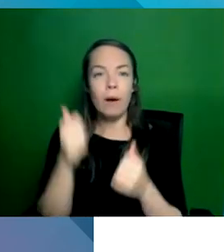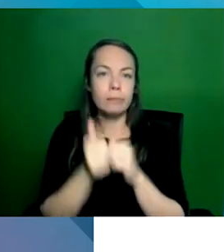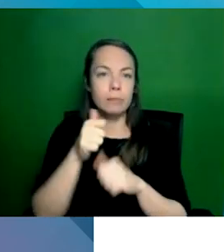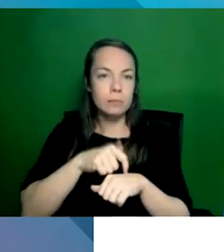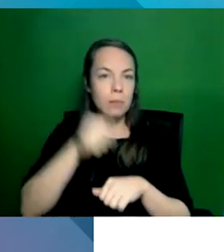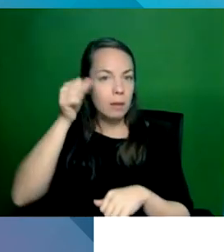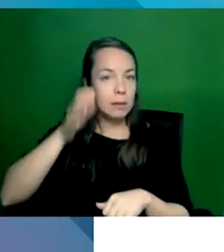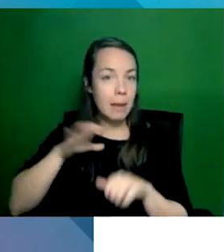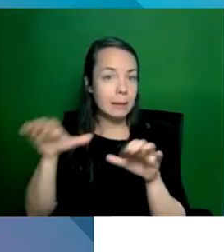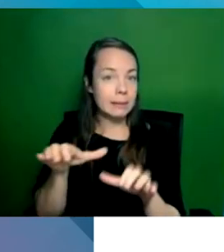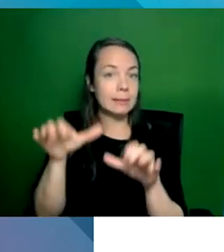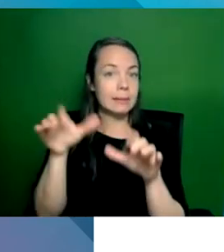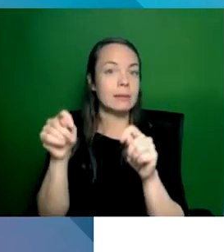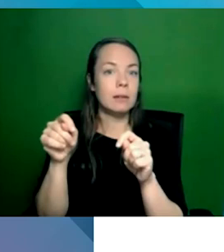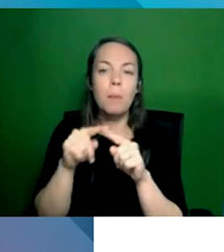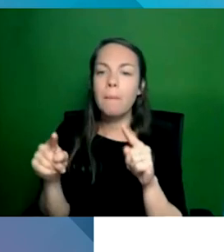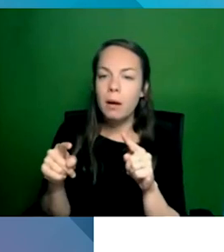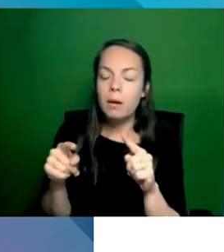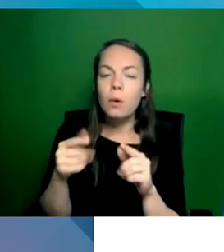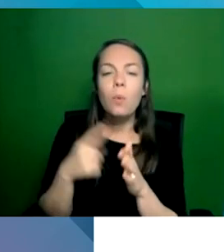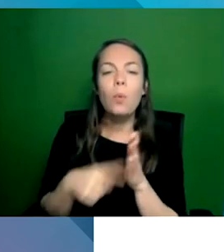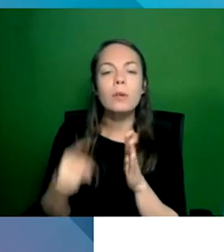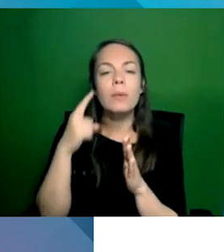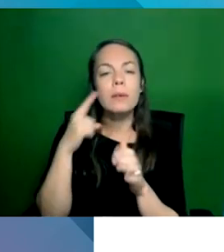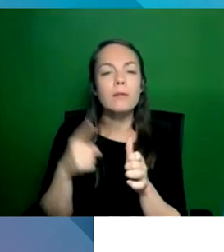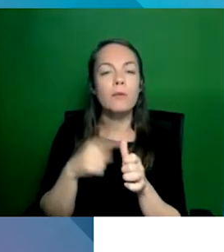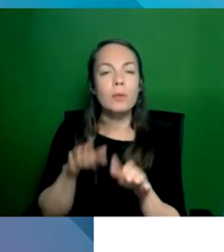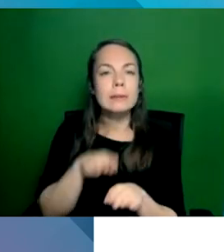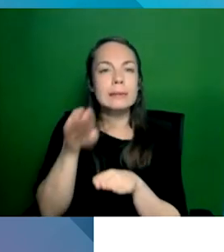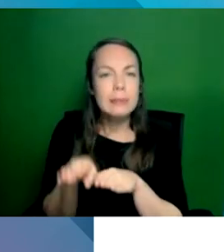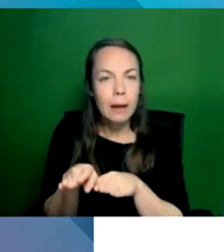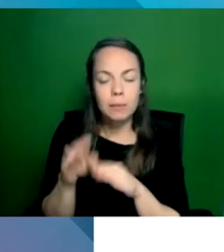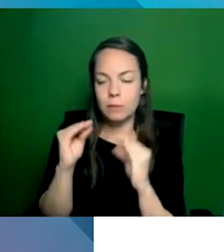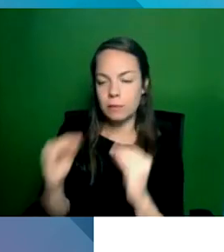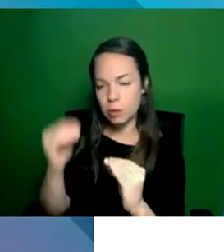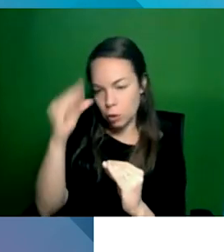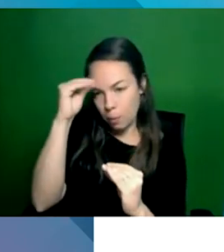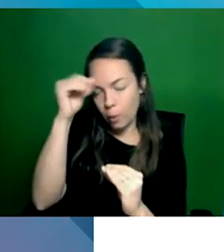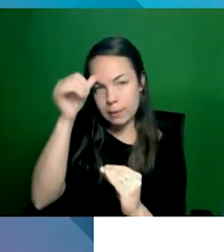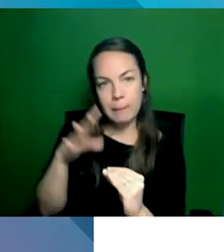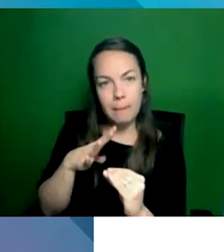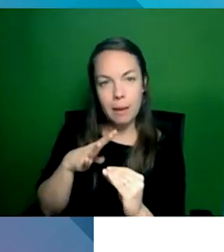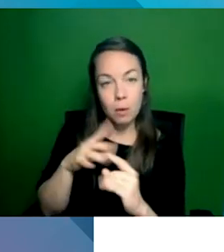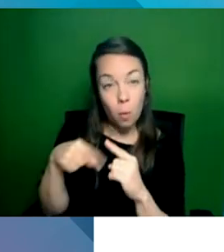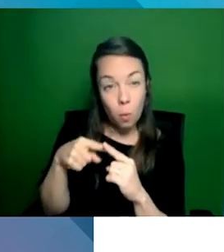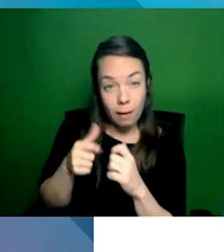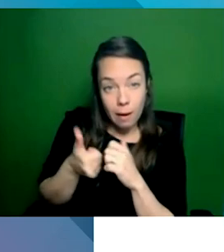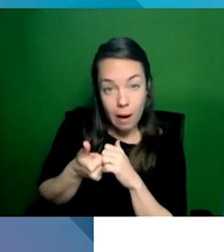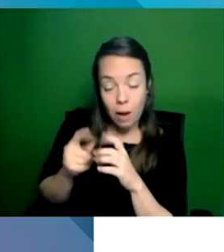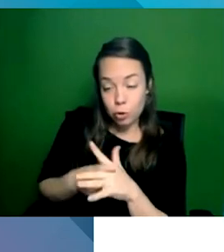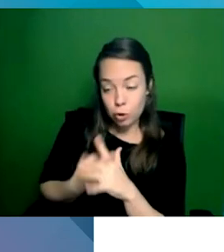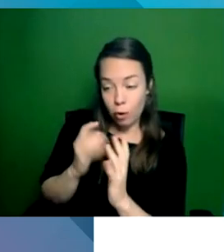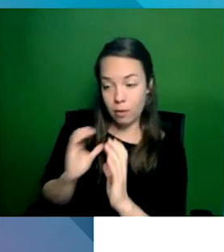of violence. But what would you say are the first steps in addressing boys and men? When and how do we get the conversation